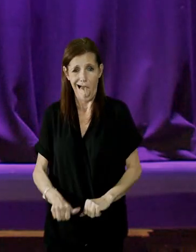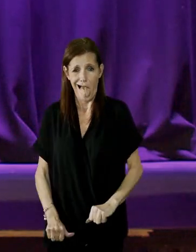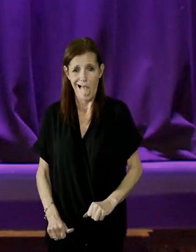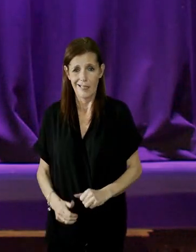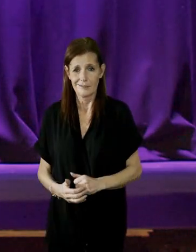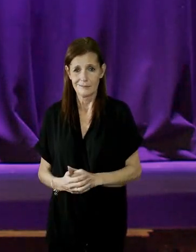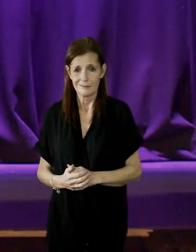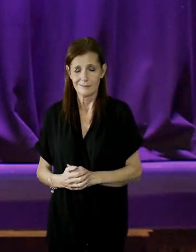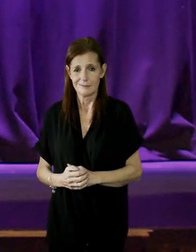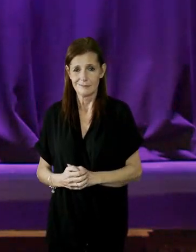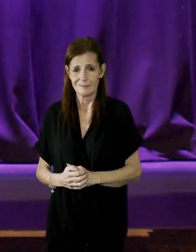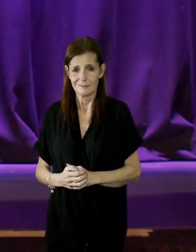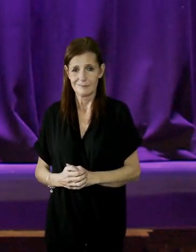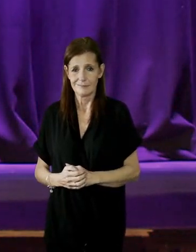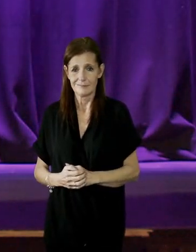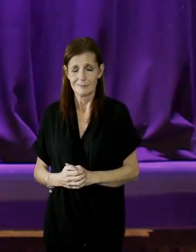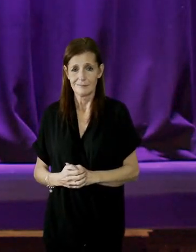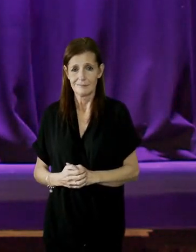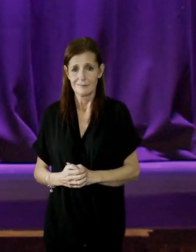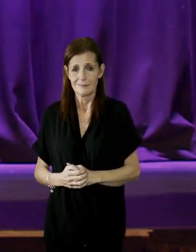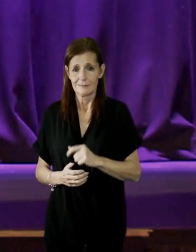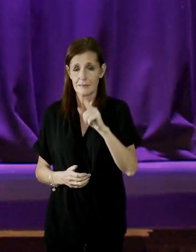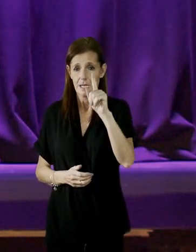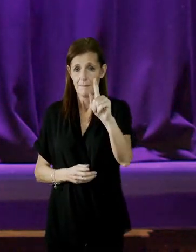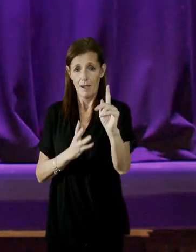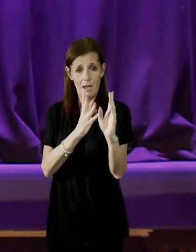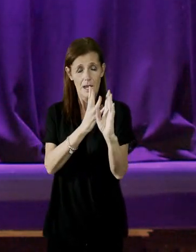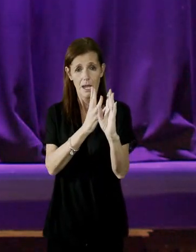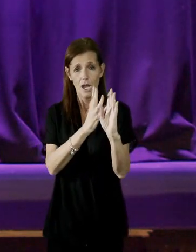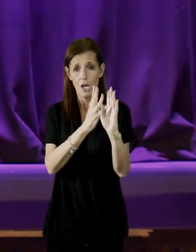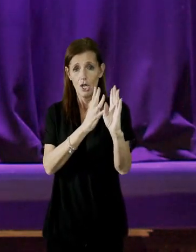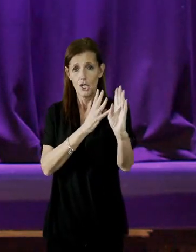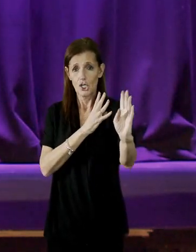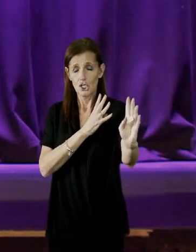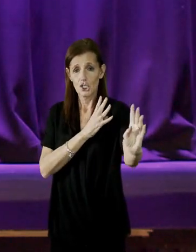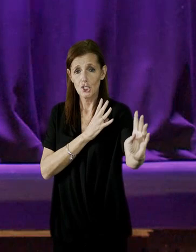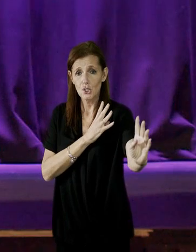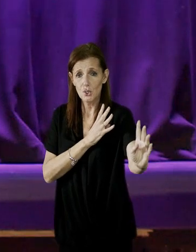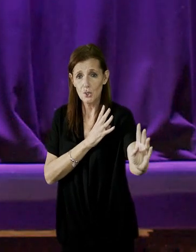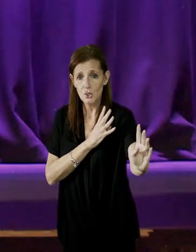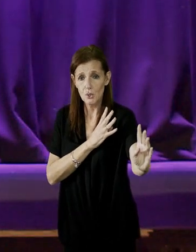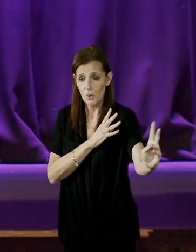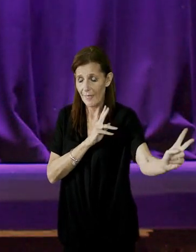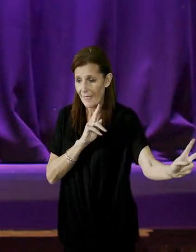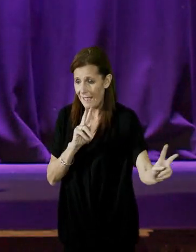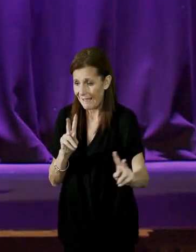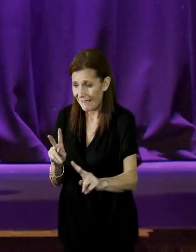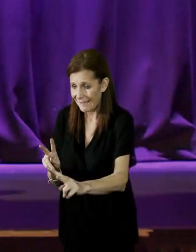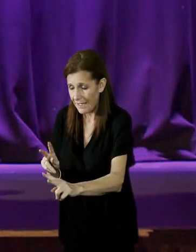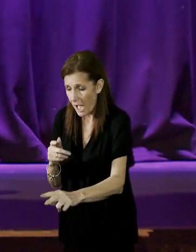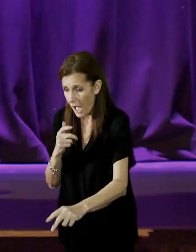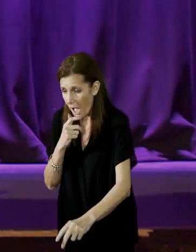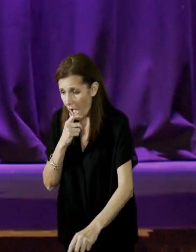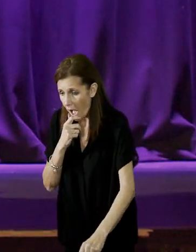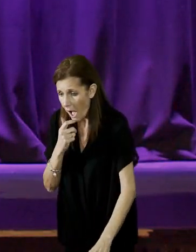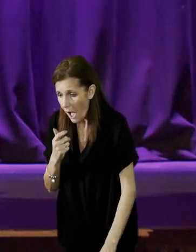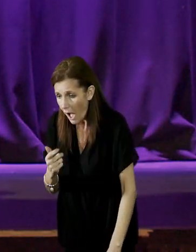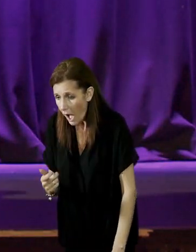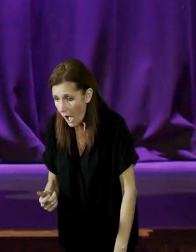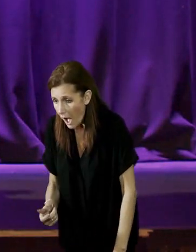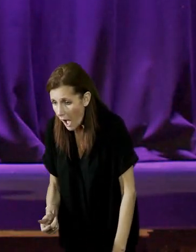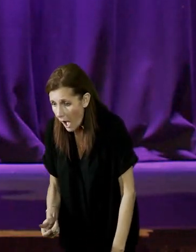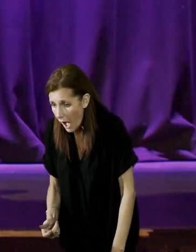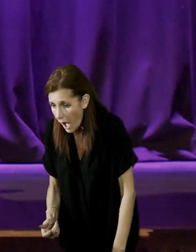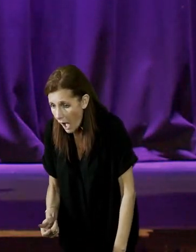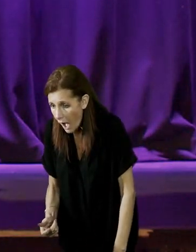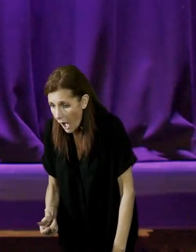But to the people in the queue, they have just seen a middle-aged man sprint up to his